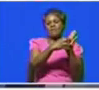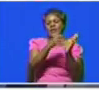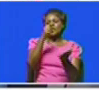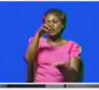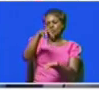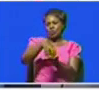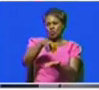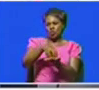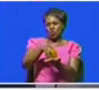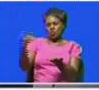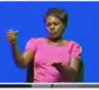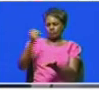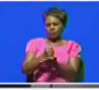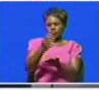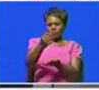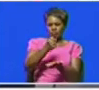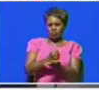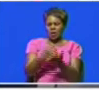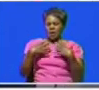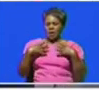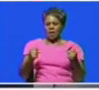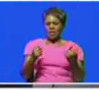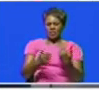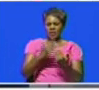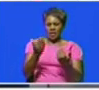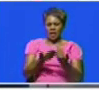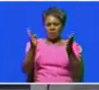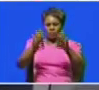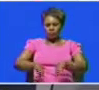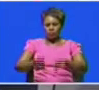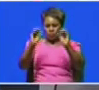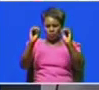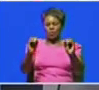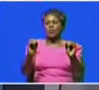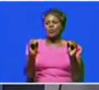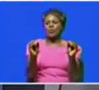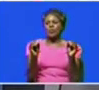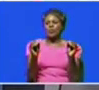and seek a replacement so that our healthcare does not collapse entirely.